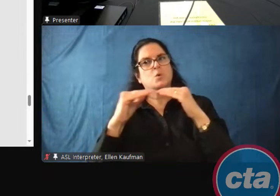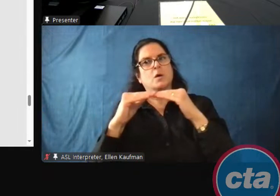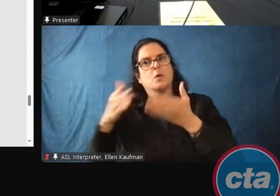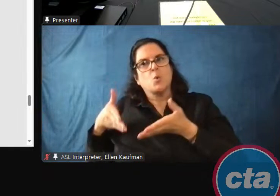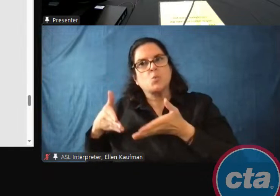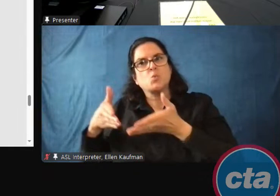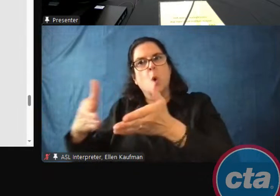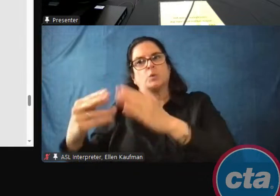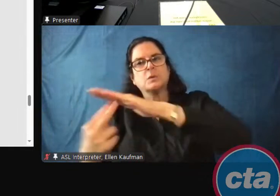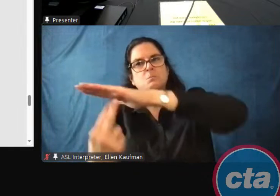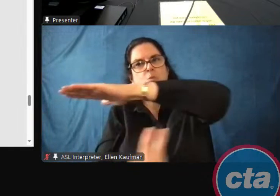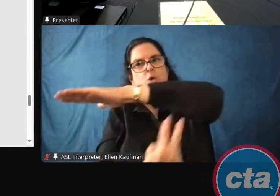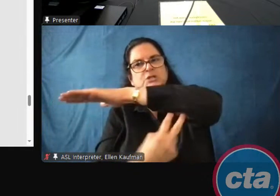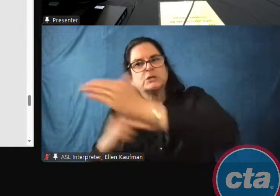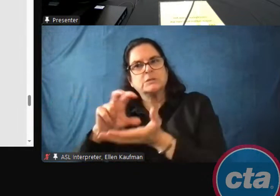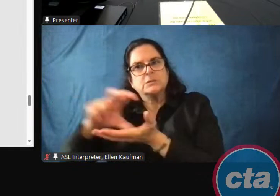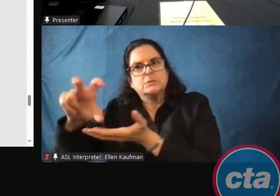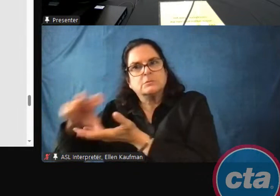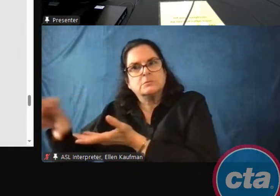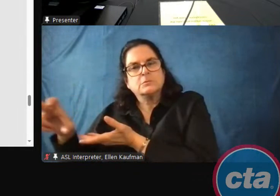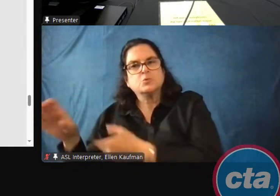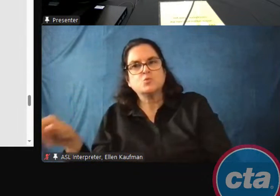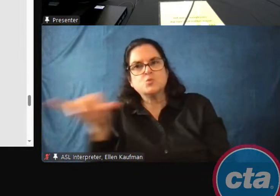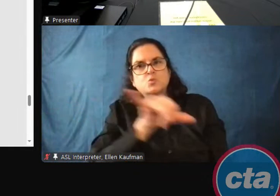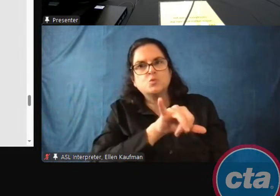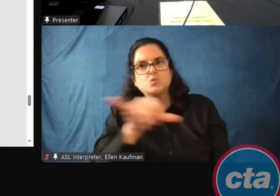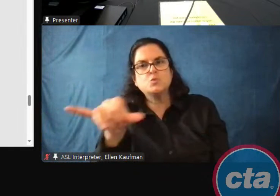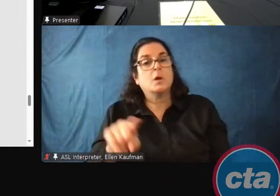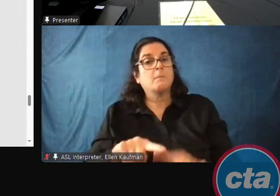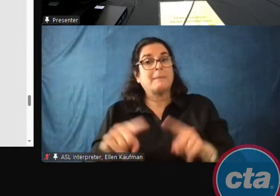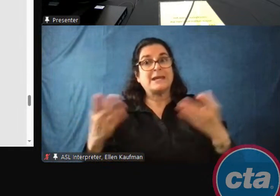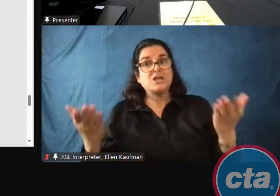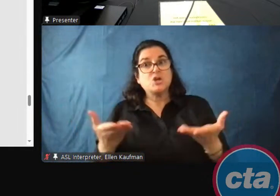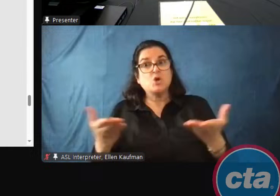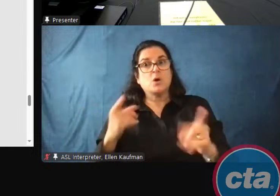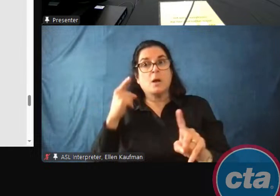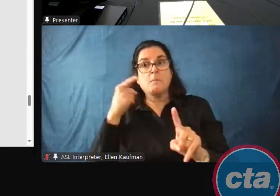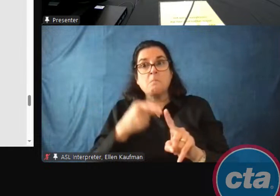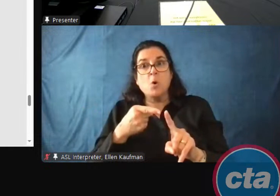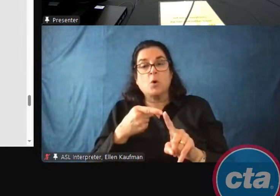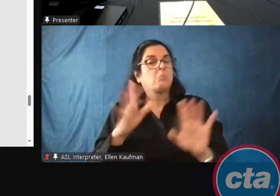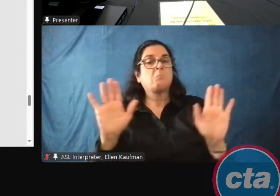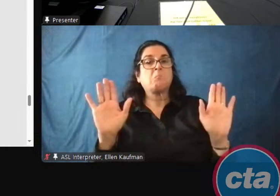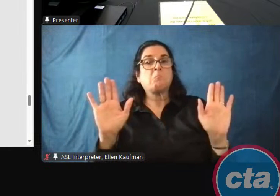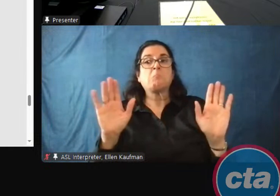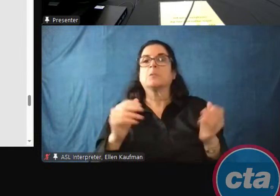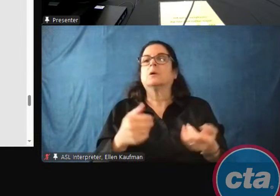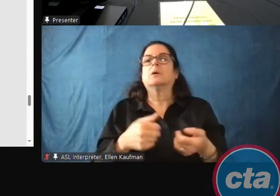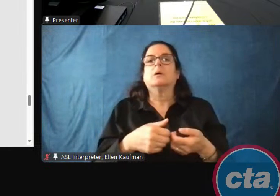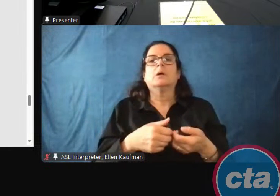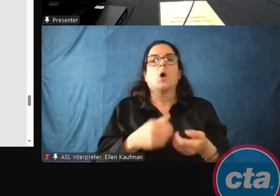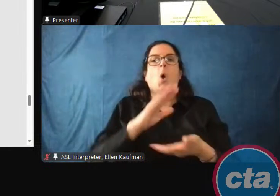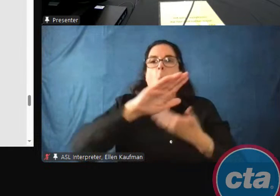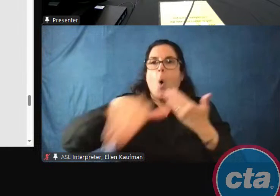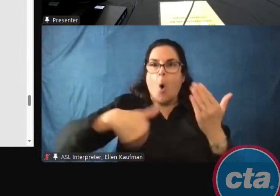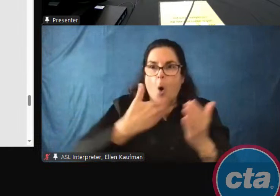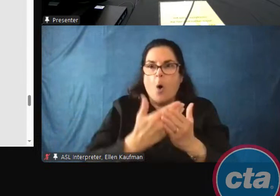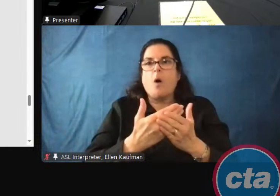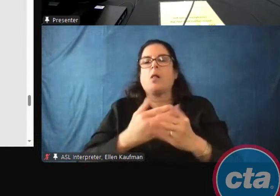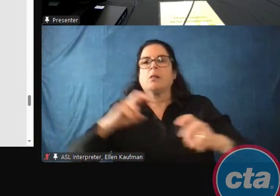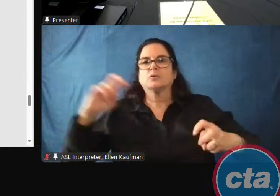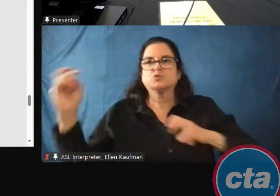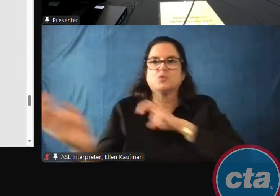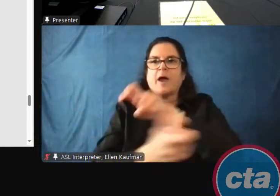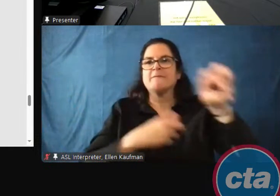think the point that we're trying to make, and I think what really demonstrates here, is an investment in transit raises all mobility modes. You see